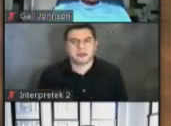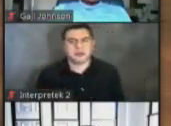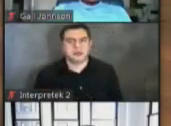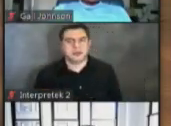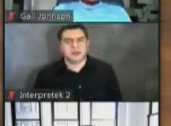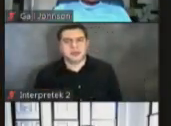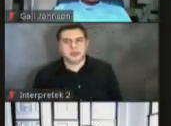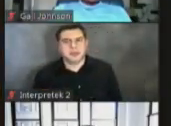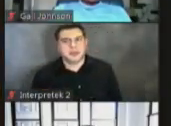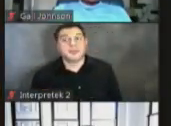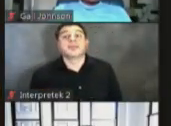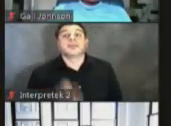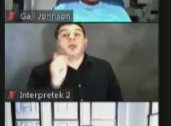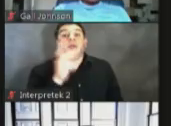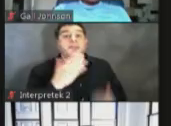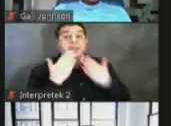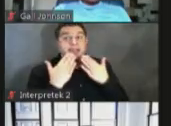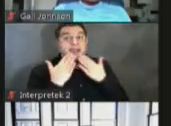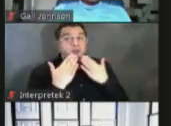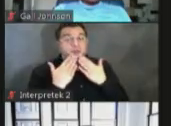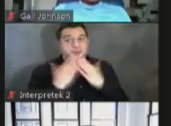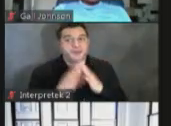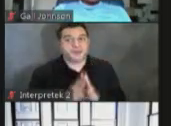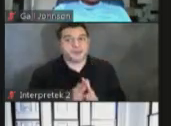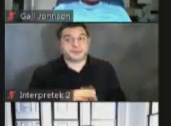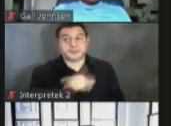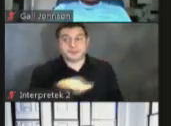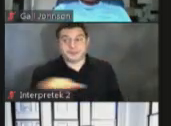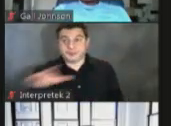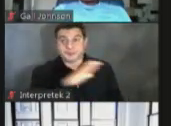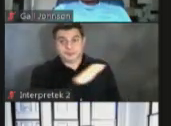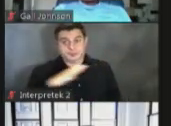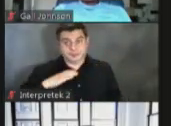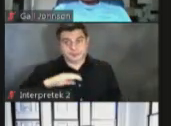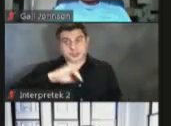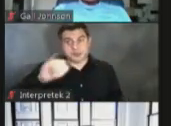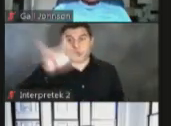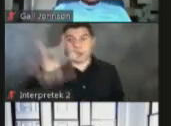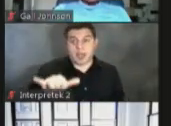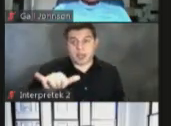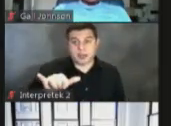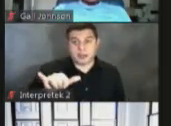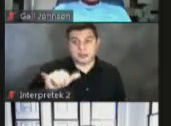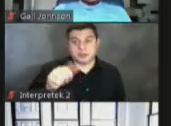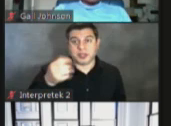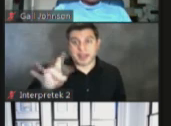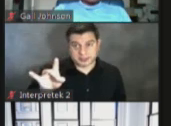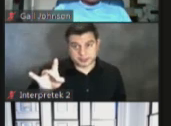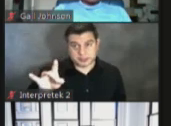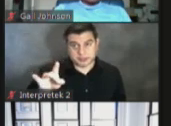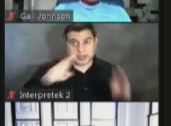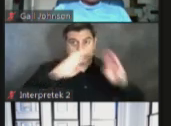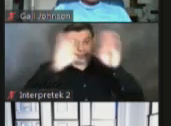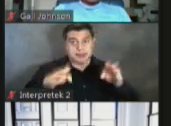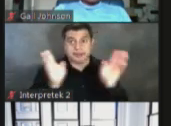Thank you. Commissioners, your July 2018 Housing Summit was an excellent, promising moment of public engagement